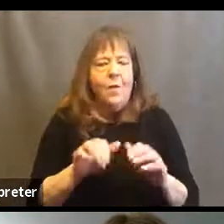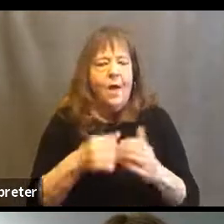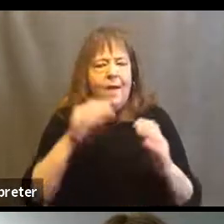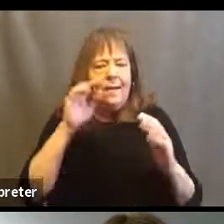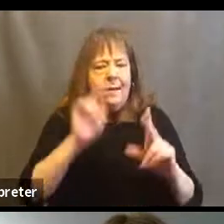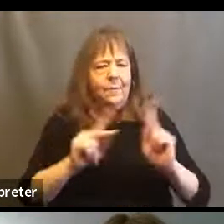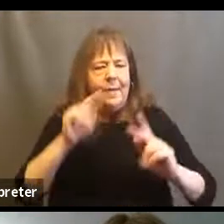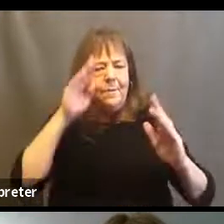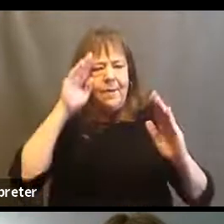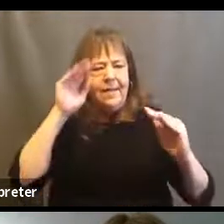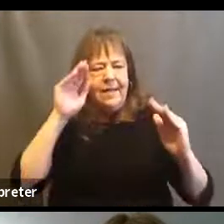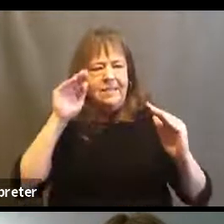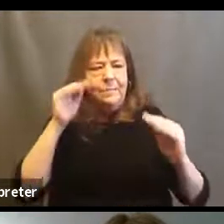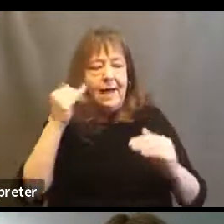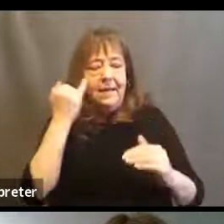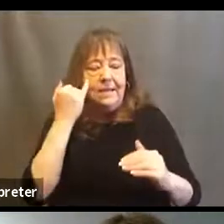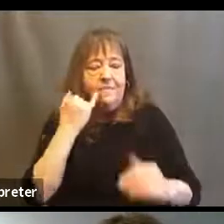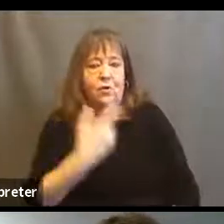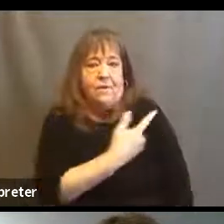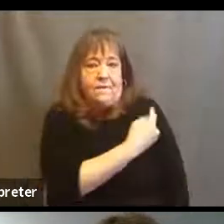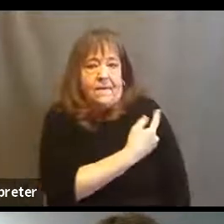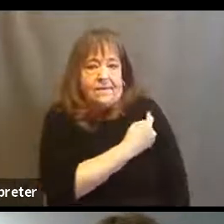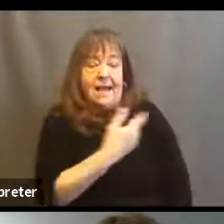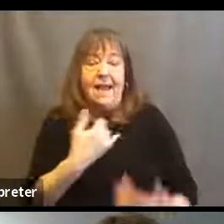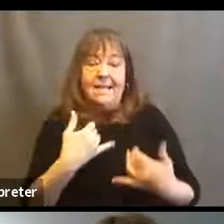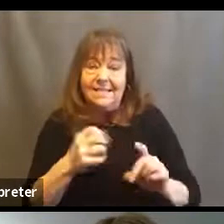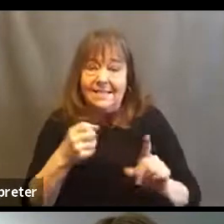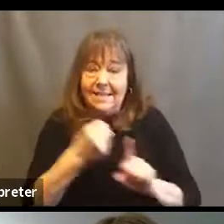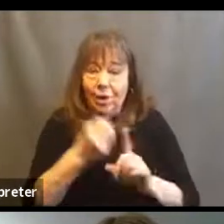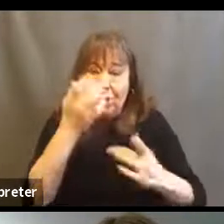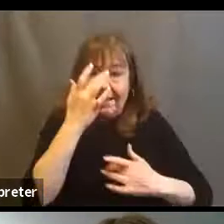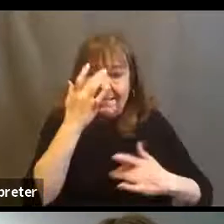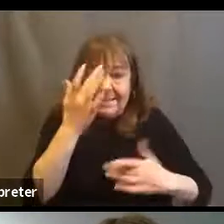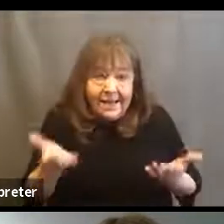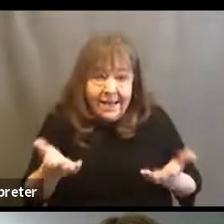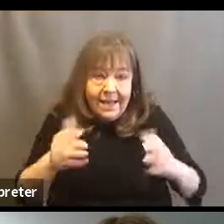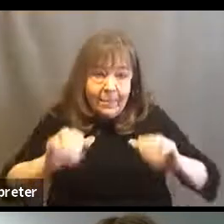had both shots but still catch the virus?